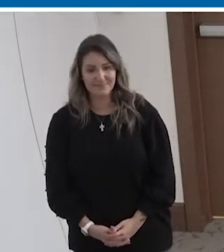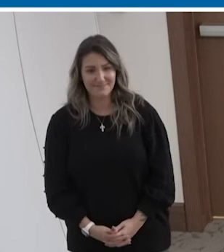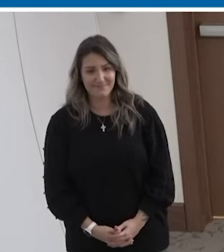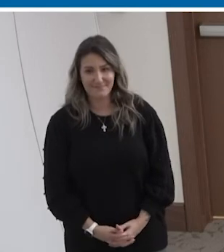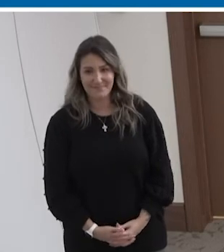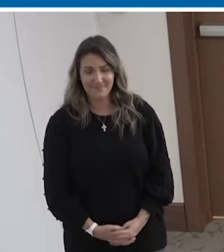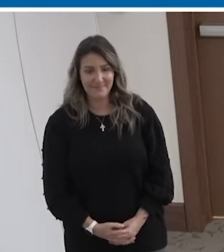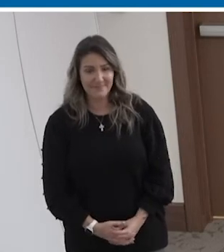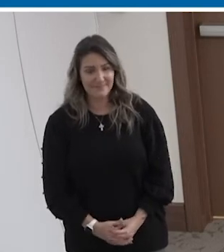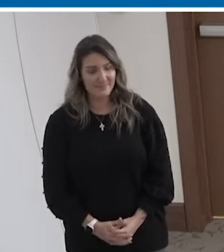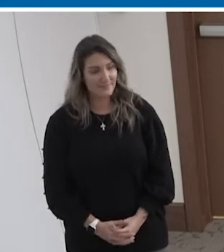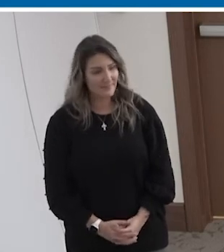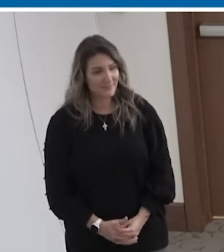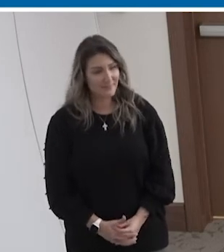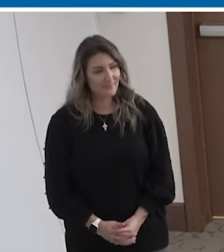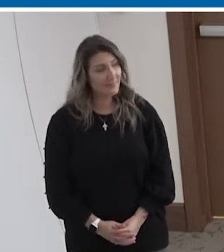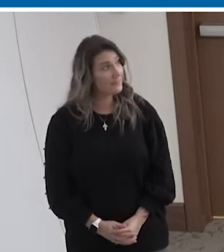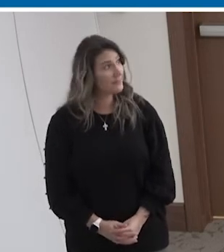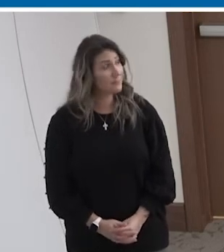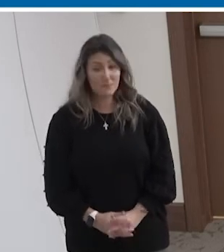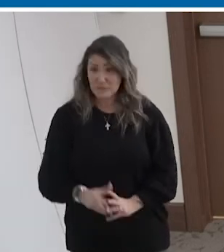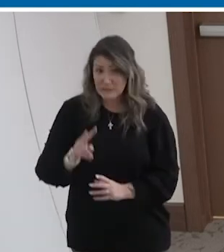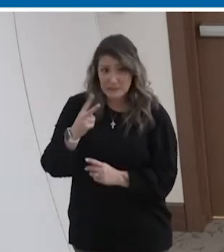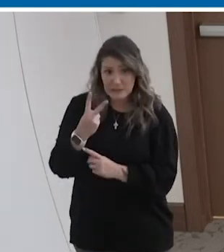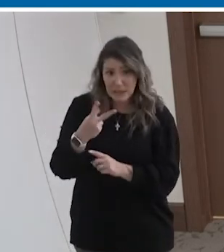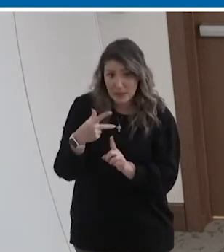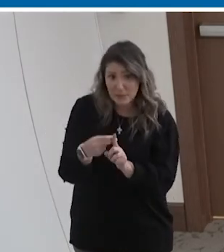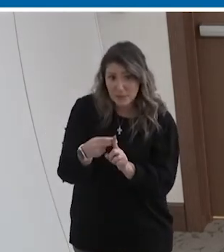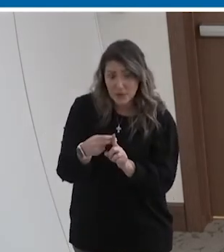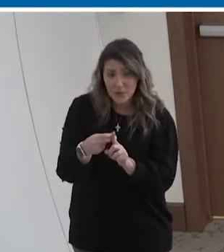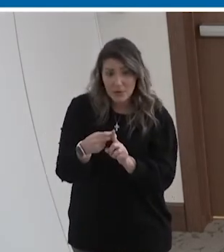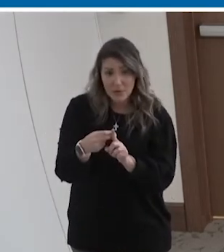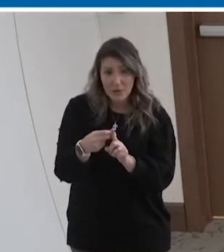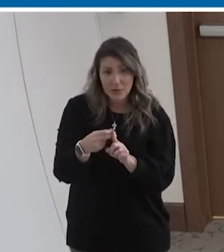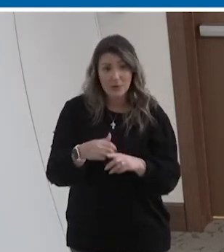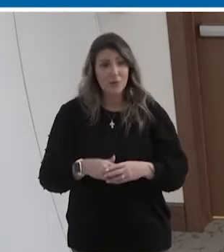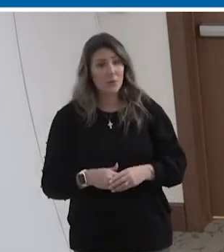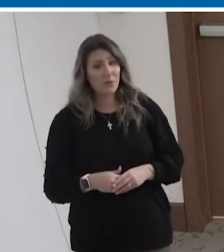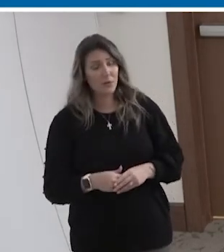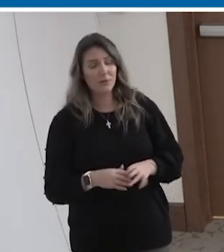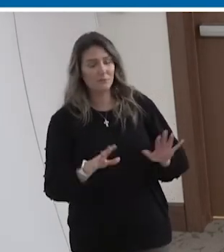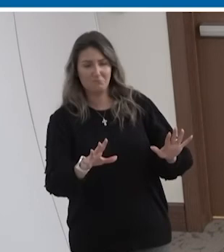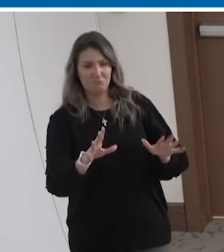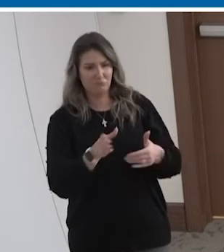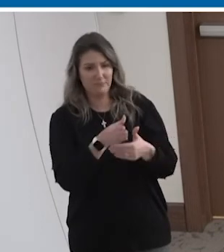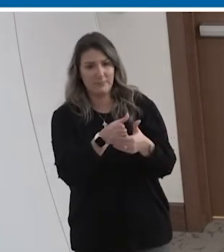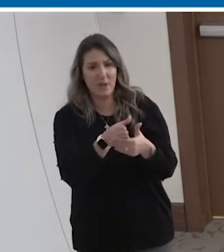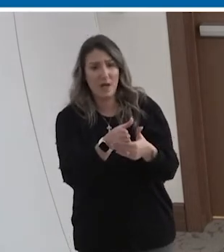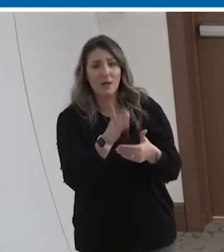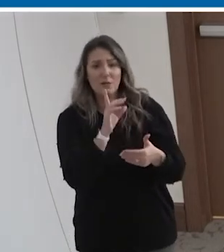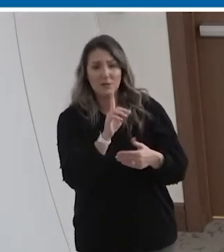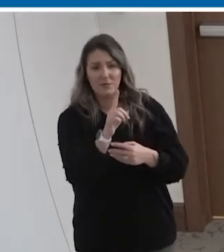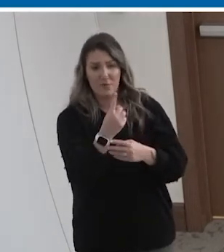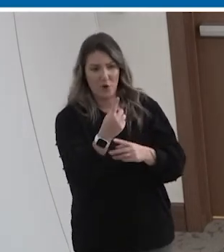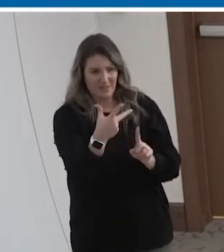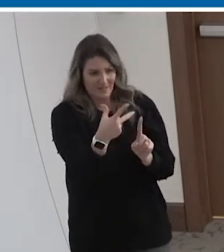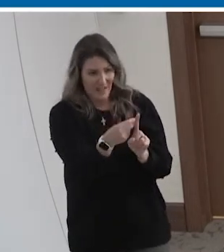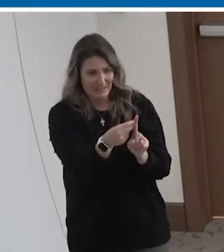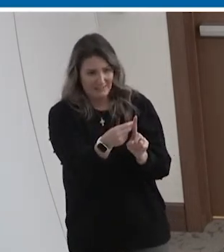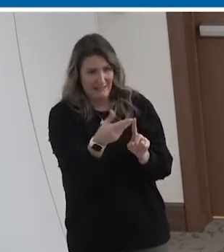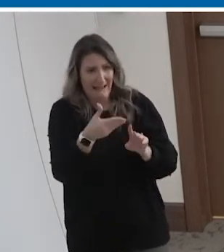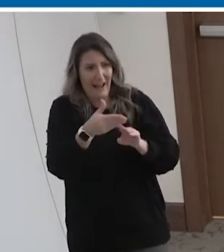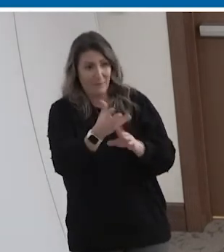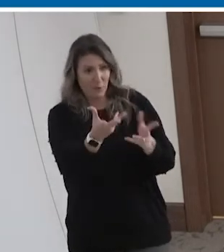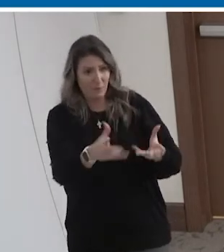más de 6 meses to get the second dosage para poder recibir To get the first vaccine after having